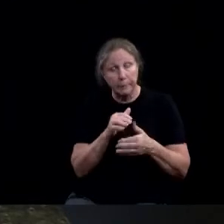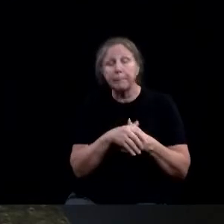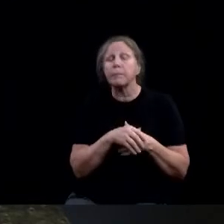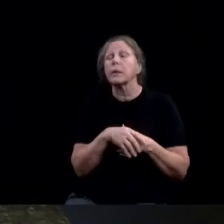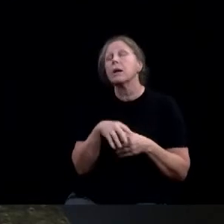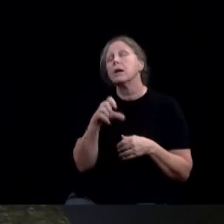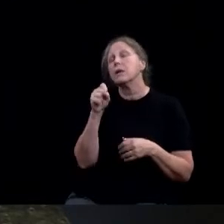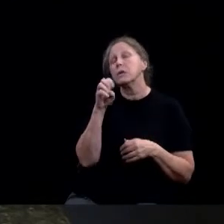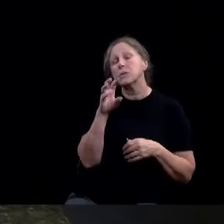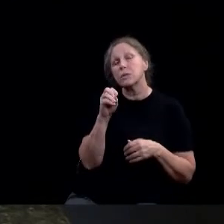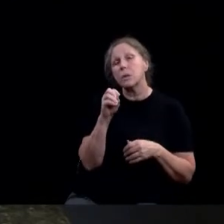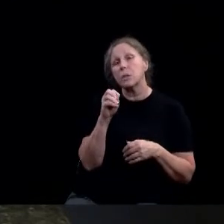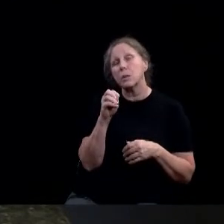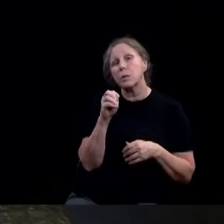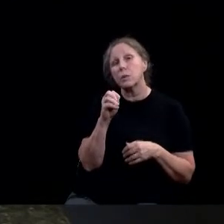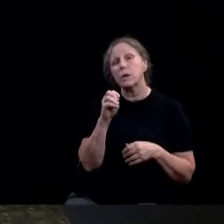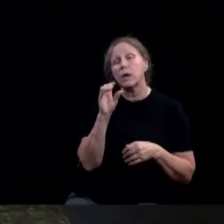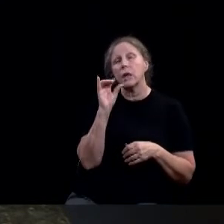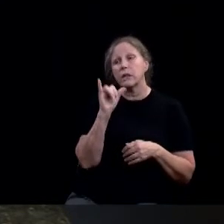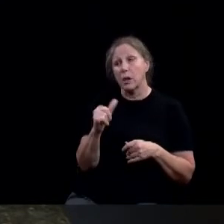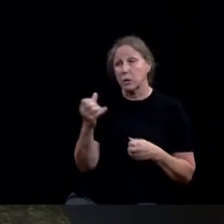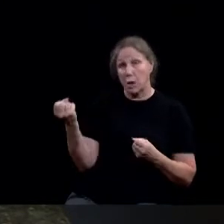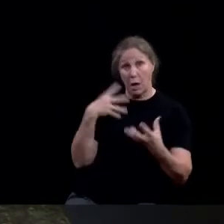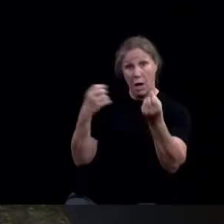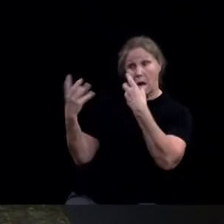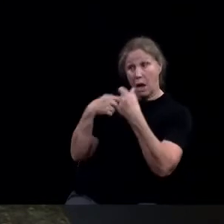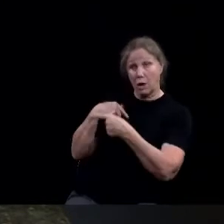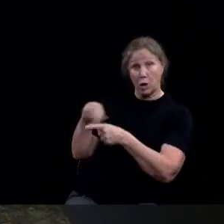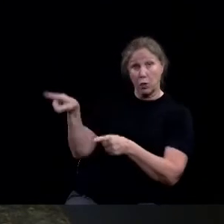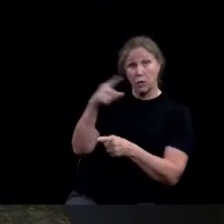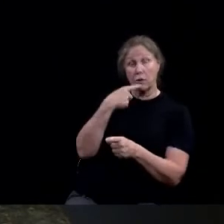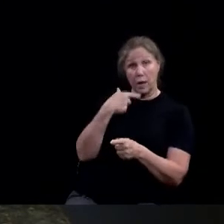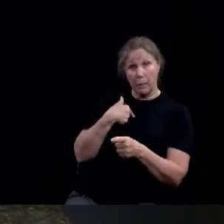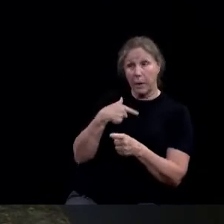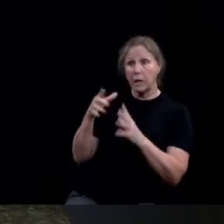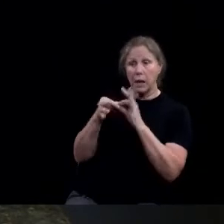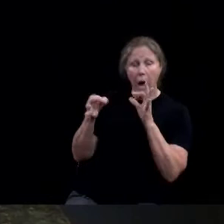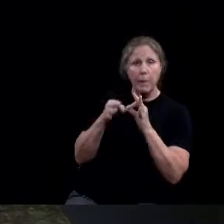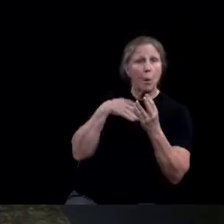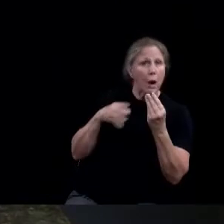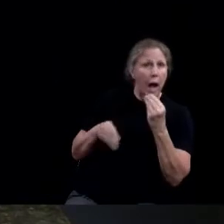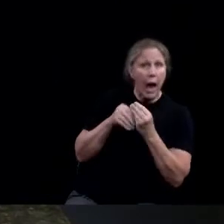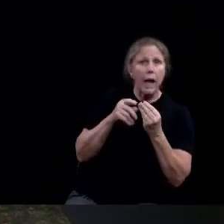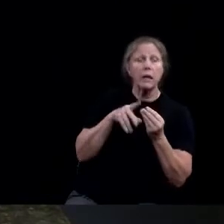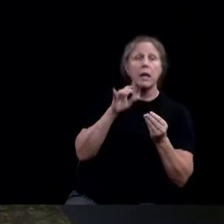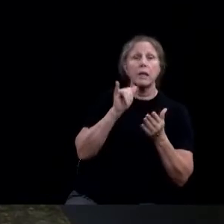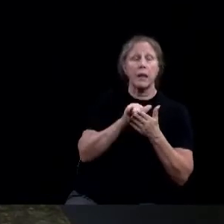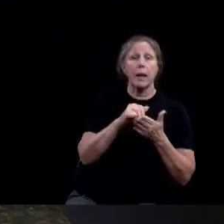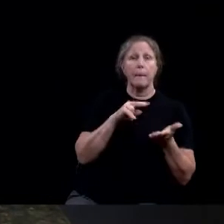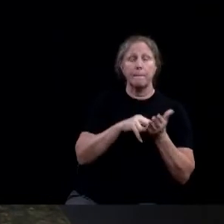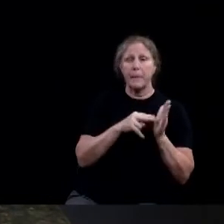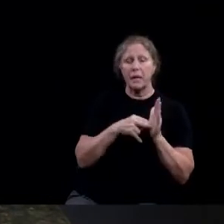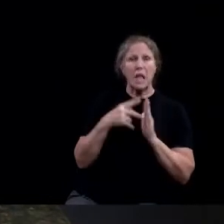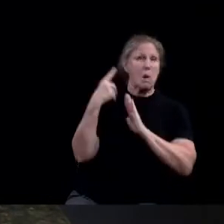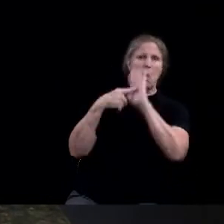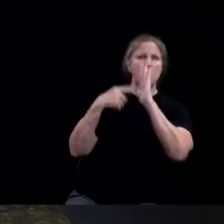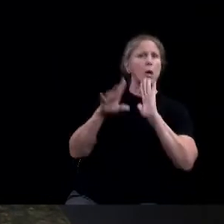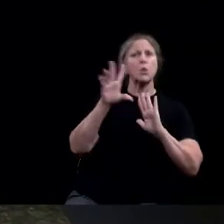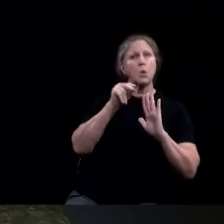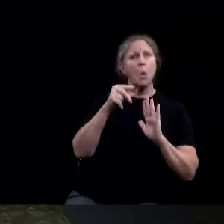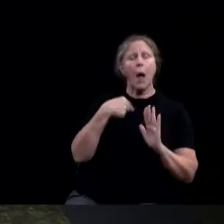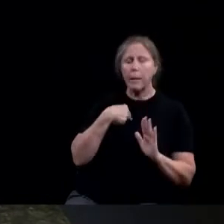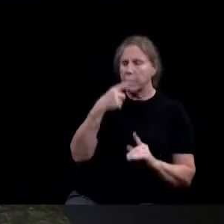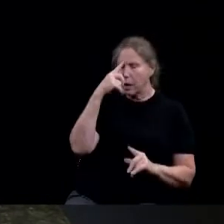and these comments and questions, we're not taking them as critiques. What I take them as is opportunities for